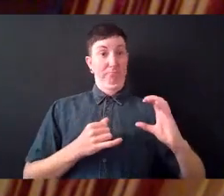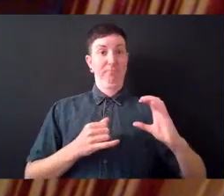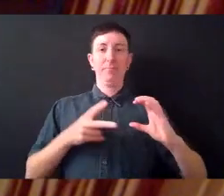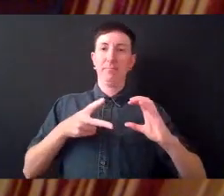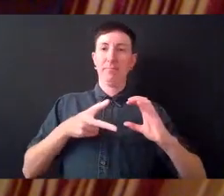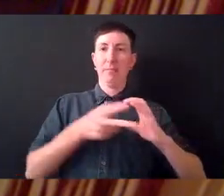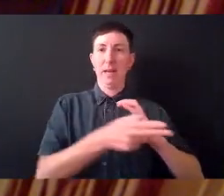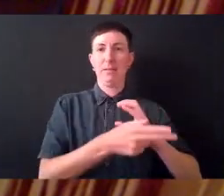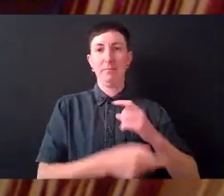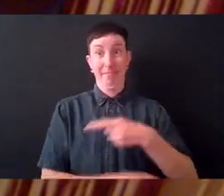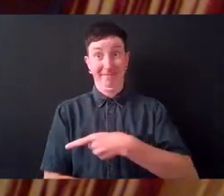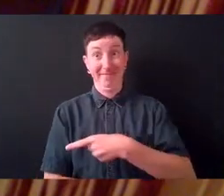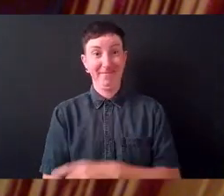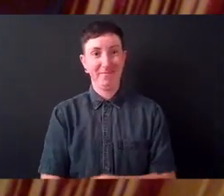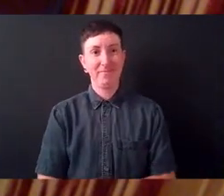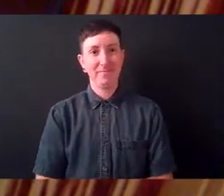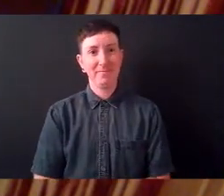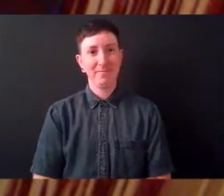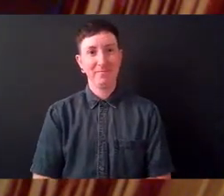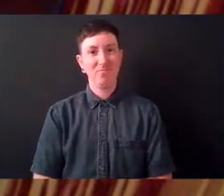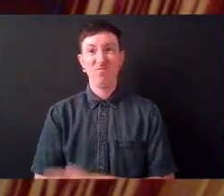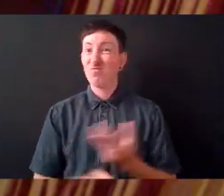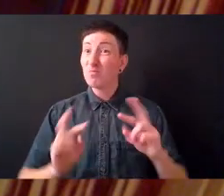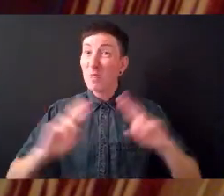There we go. And we have an eye.